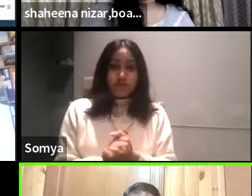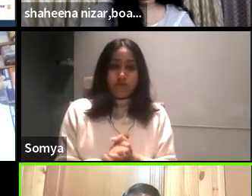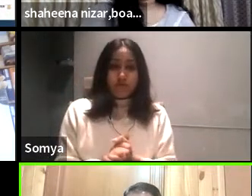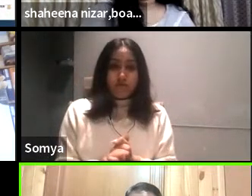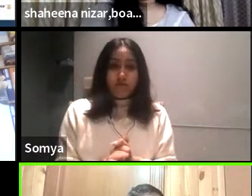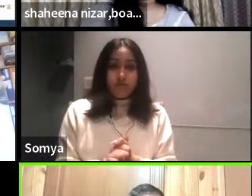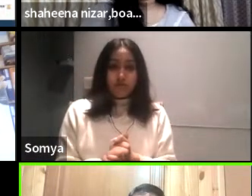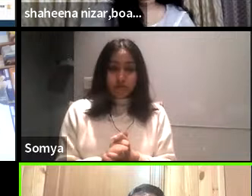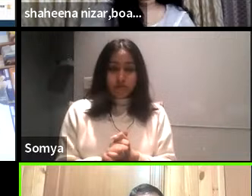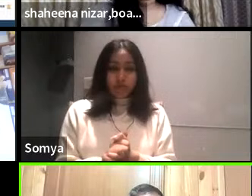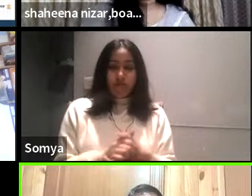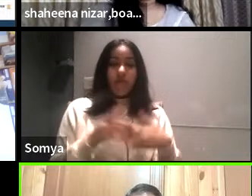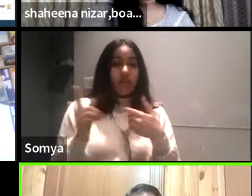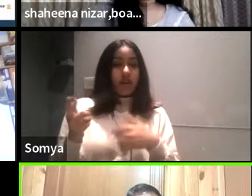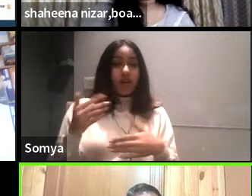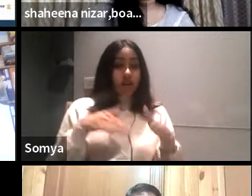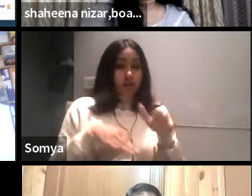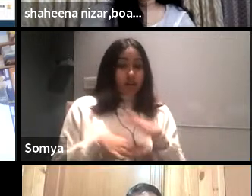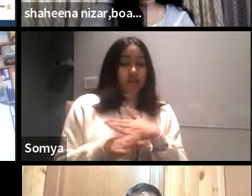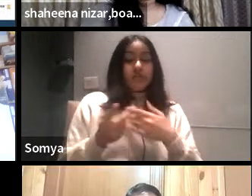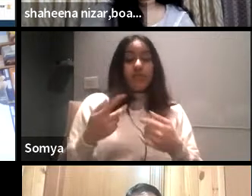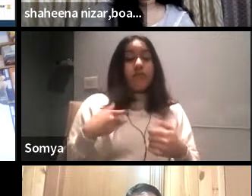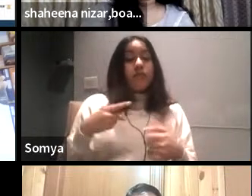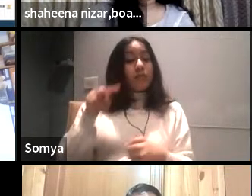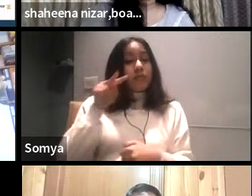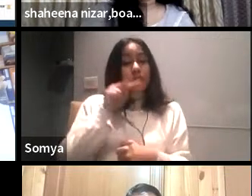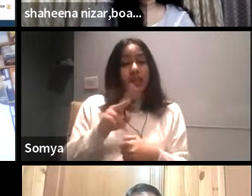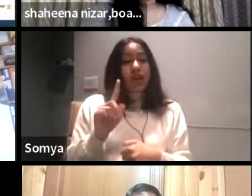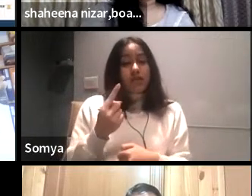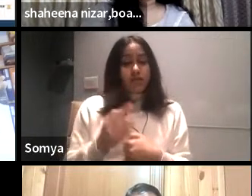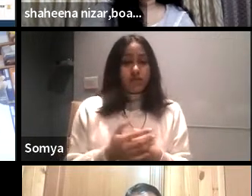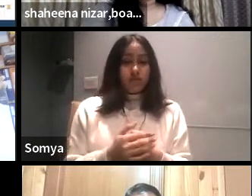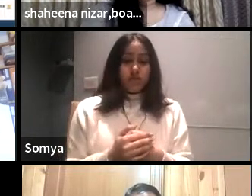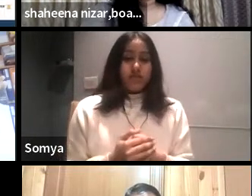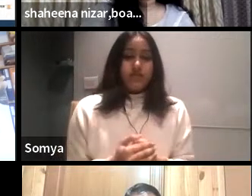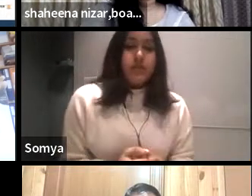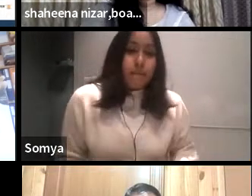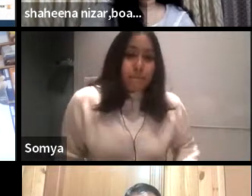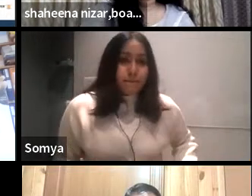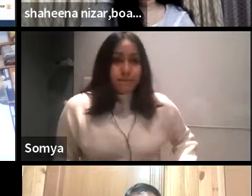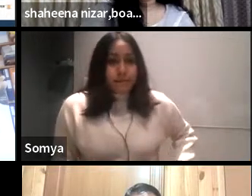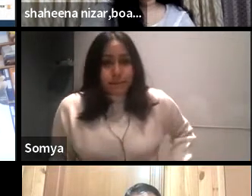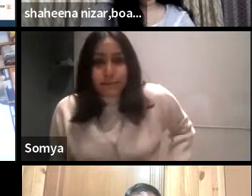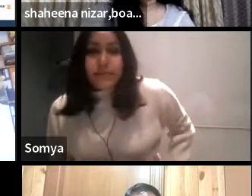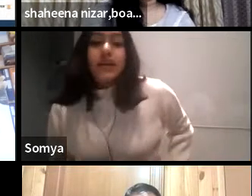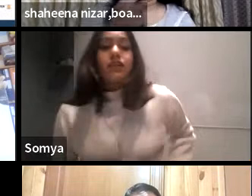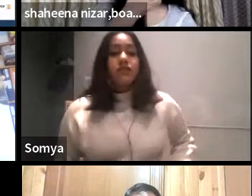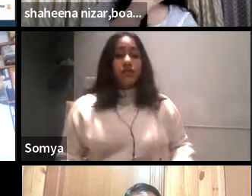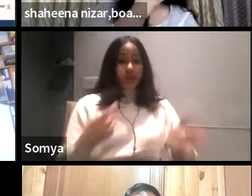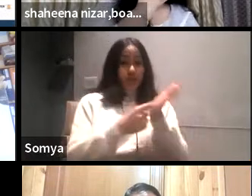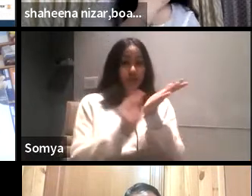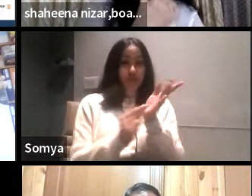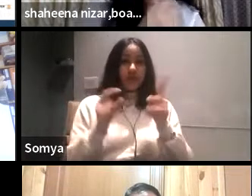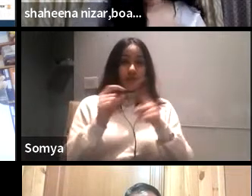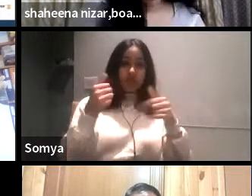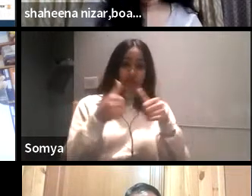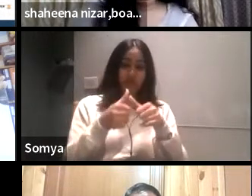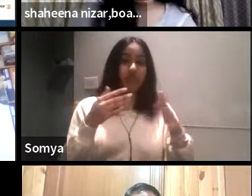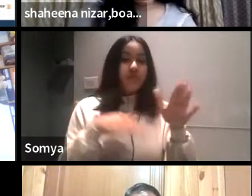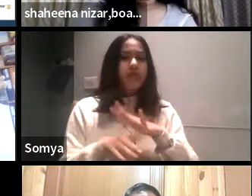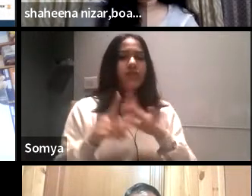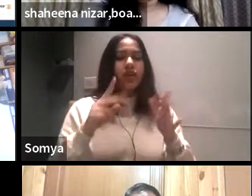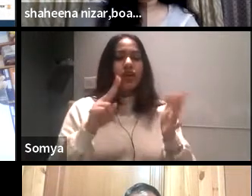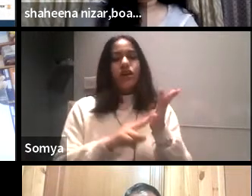And if you look at it, I would like to quote here Miss Rupa Nair, who